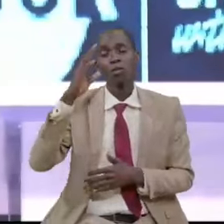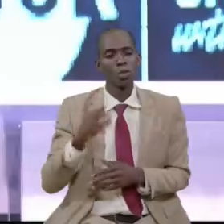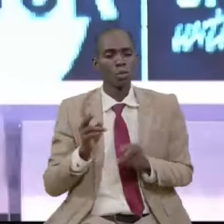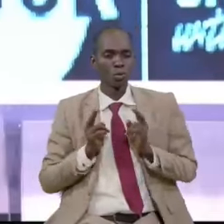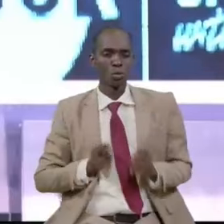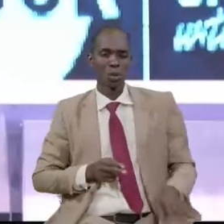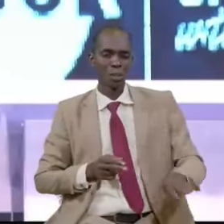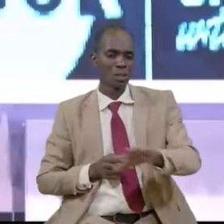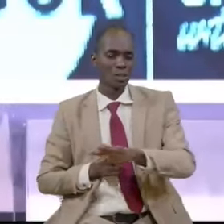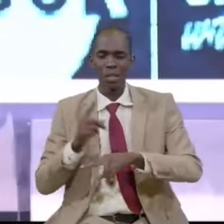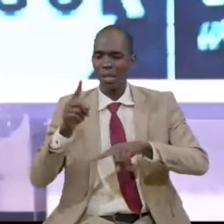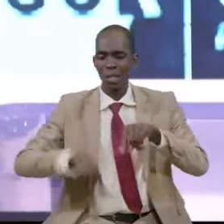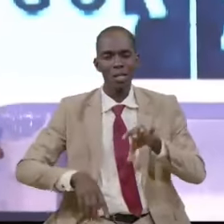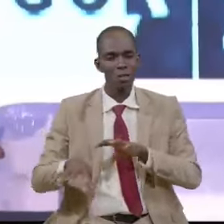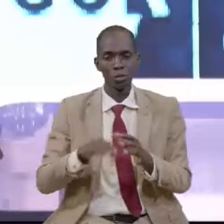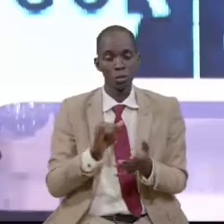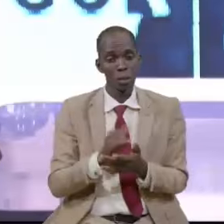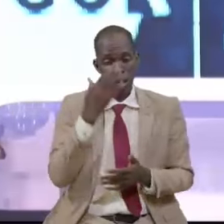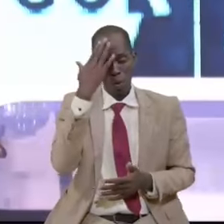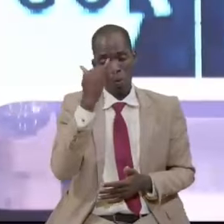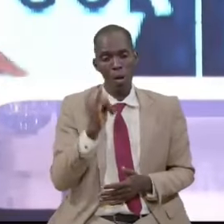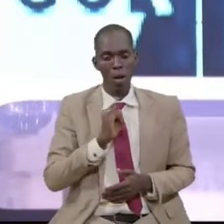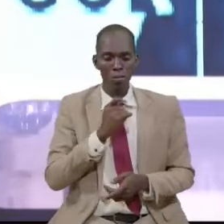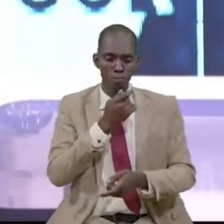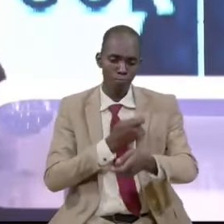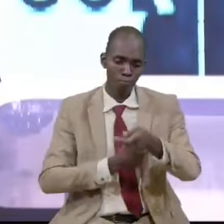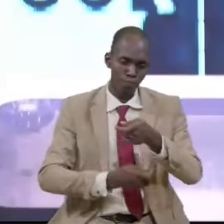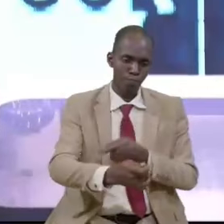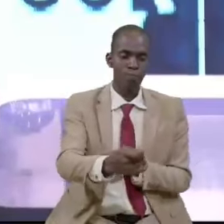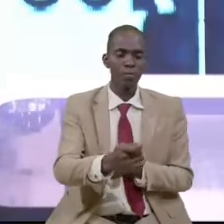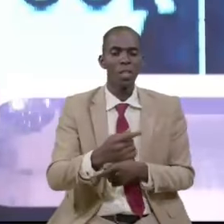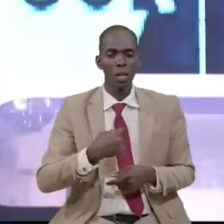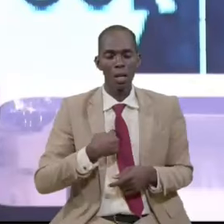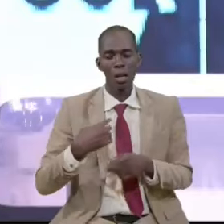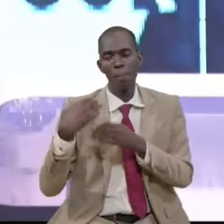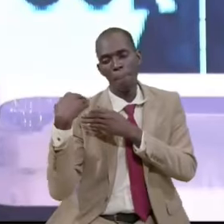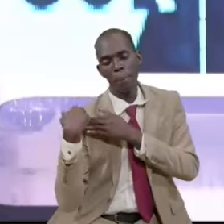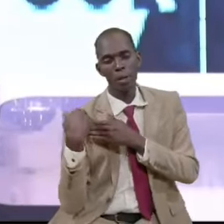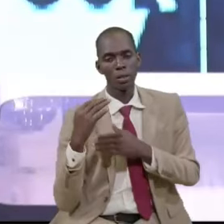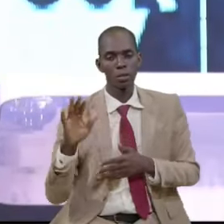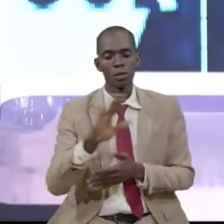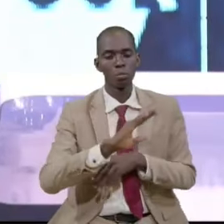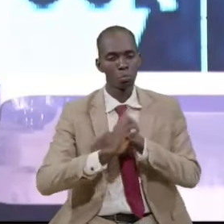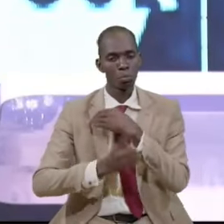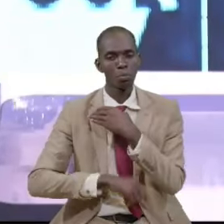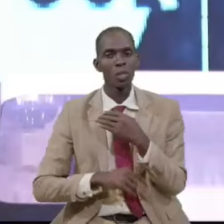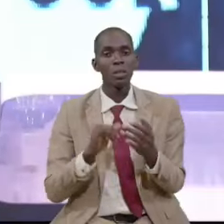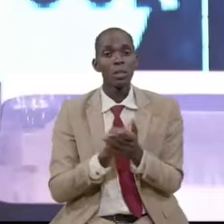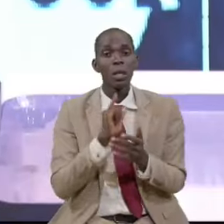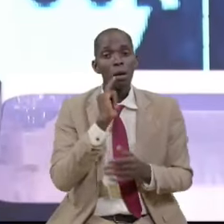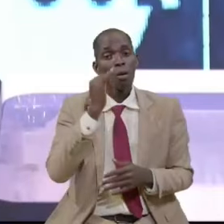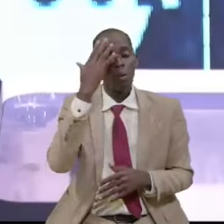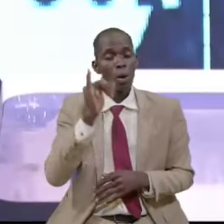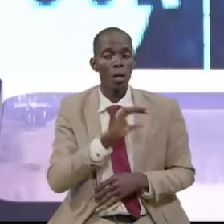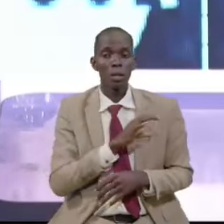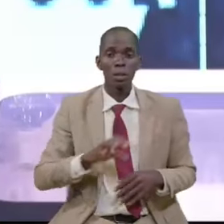I'll bear it for him. That's why he was wounded for our transgressions. He was